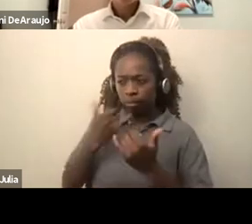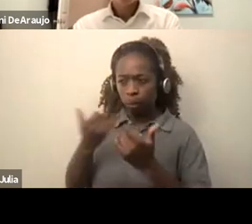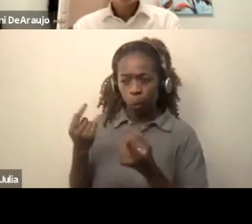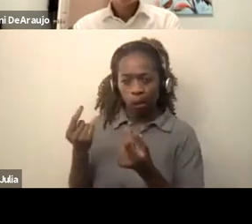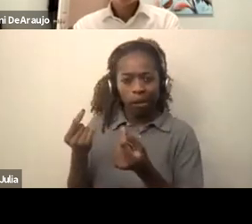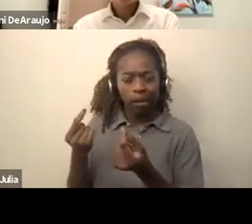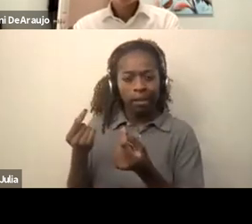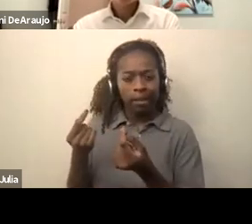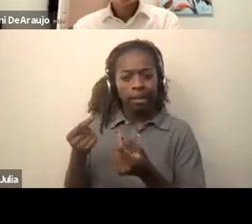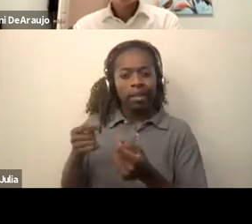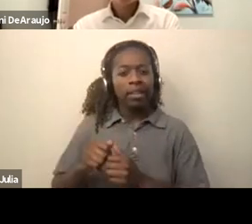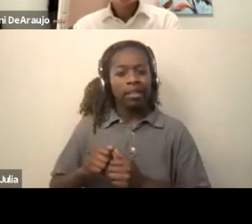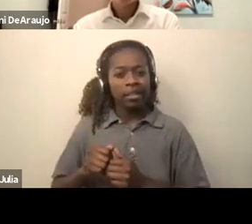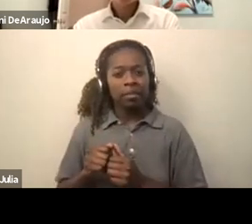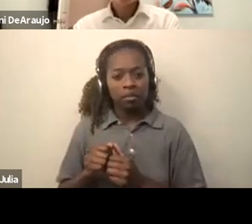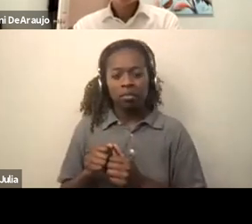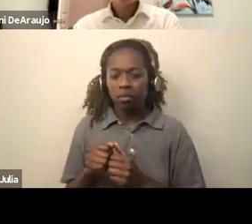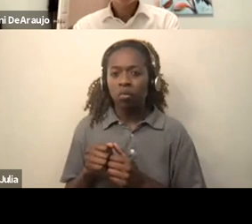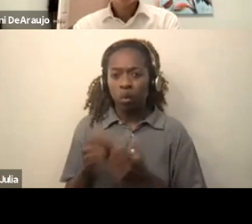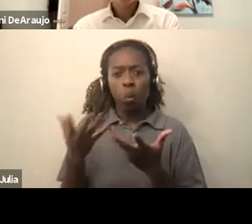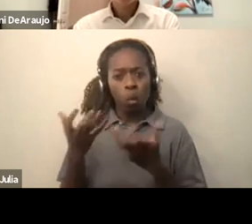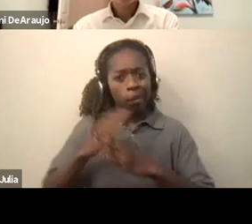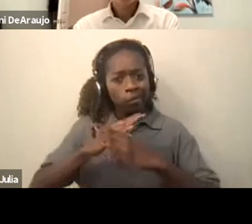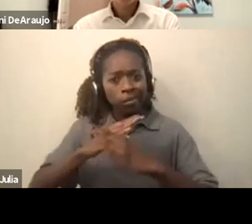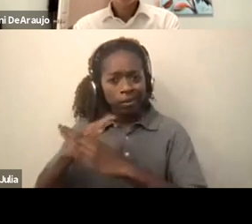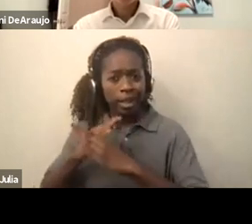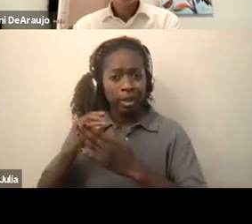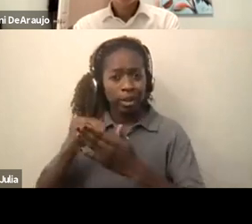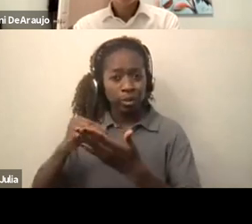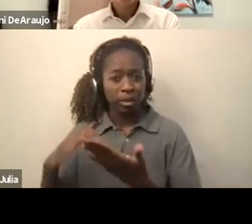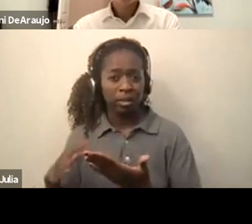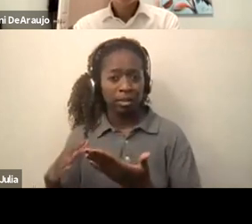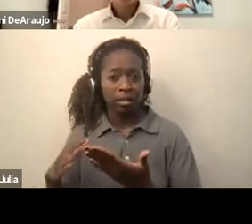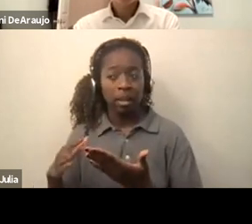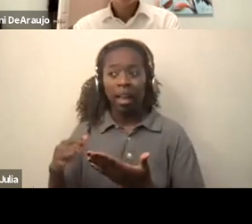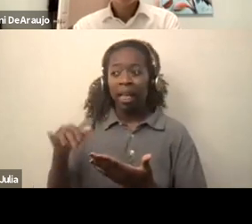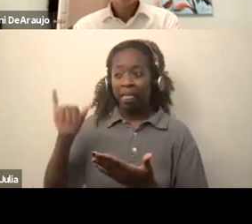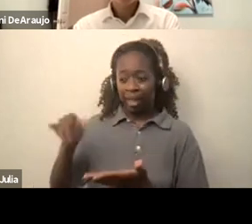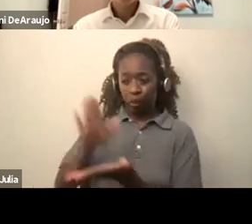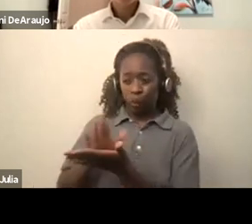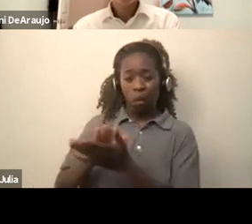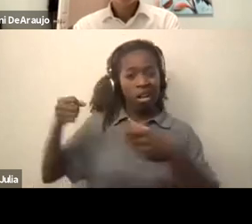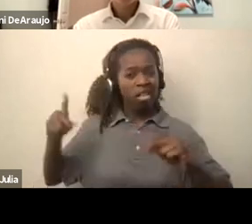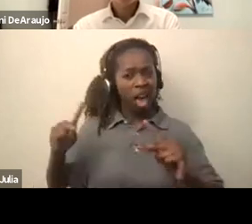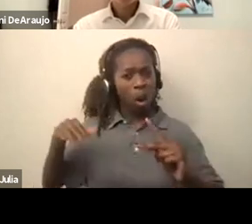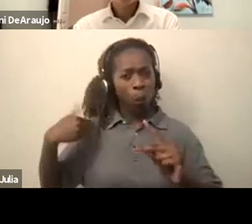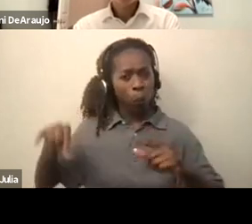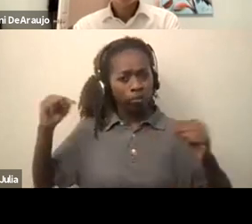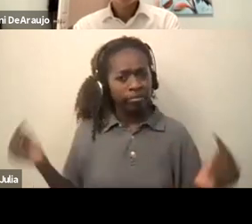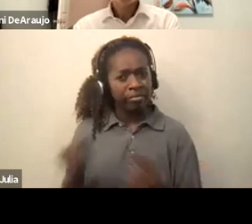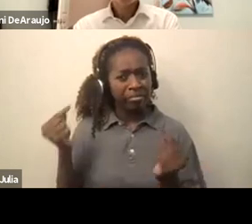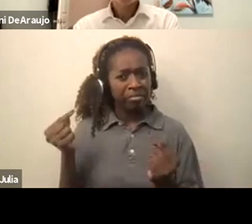perpetuated and not only perpetuated but protected an autonomous school that allowed for such egregious harm should not be allowed to be